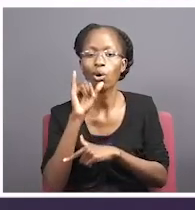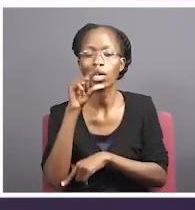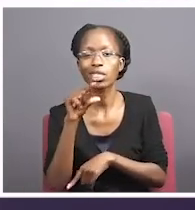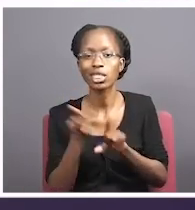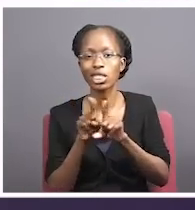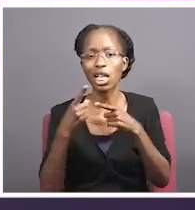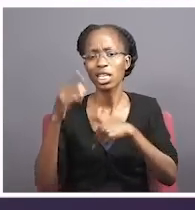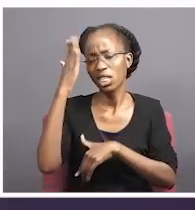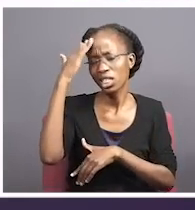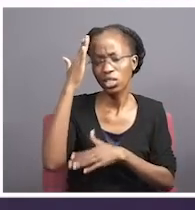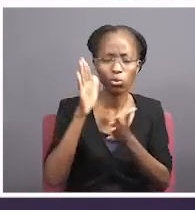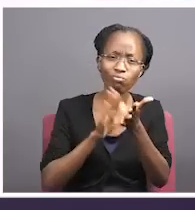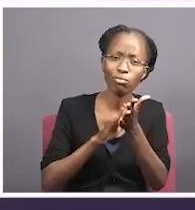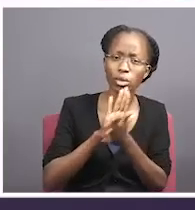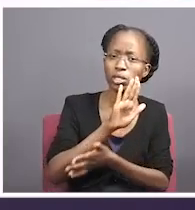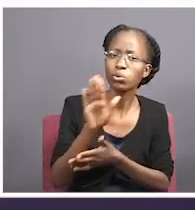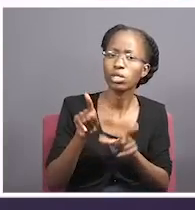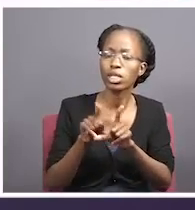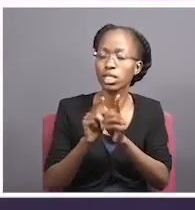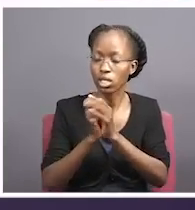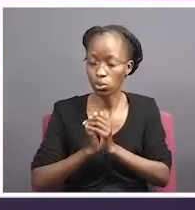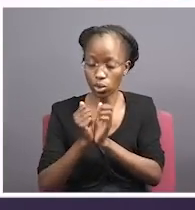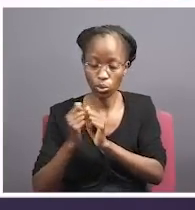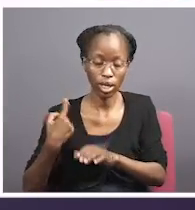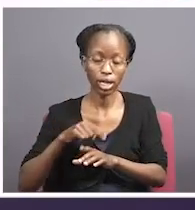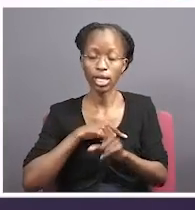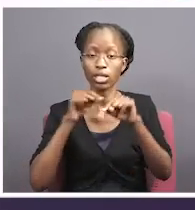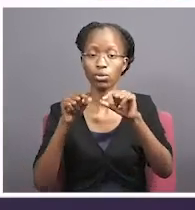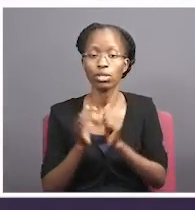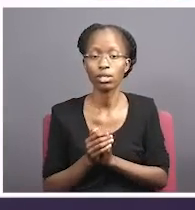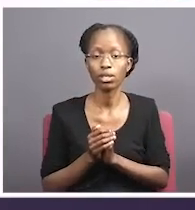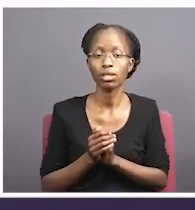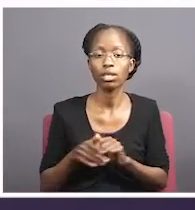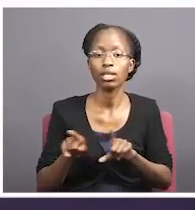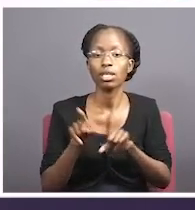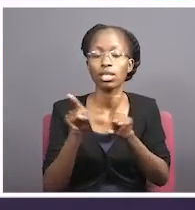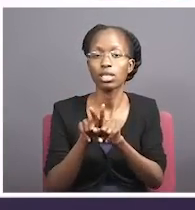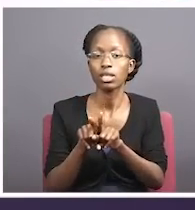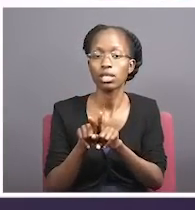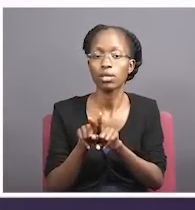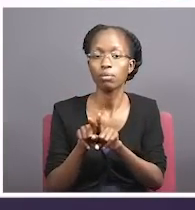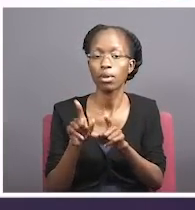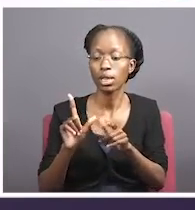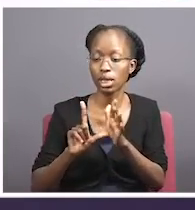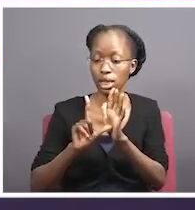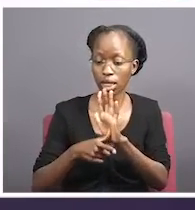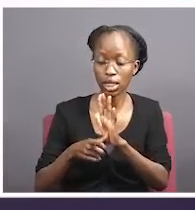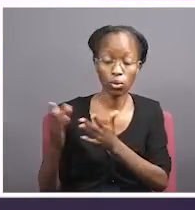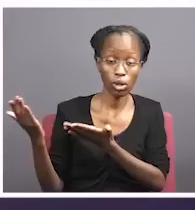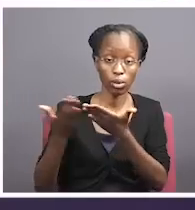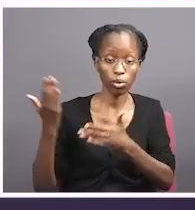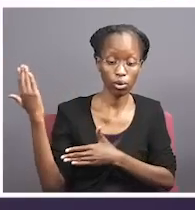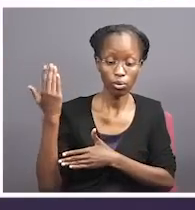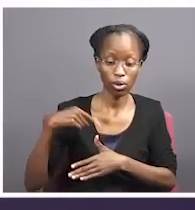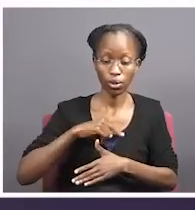on Instagram? Just let us know your thoughts and your comments as you worship with us today. We will be bringing on our